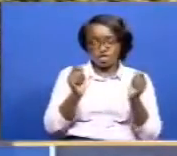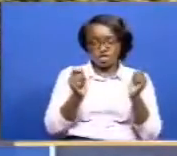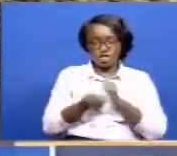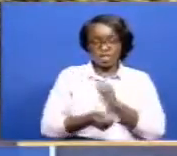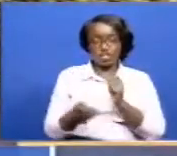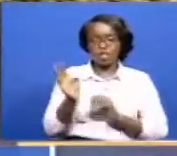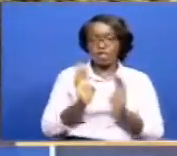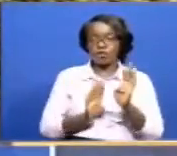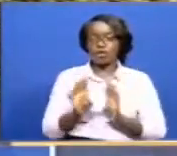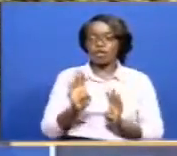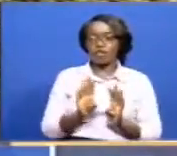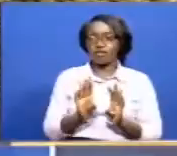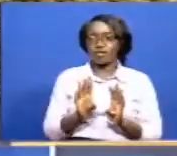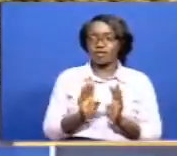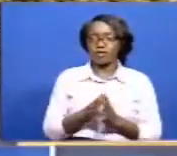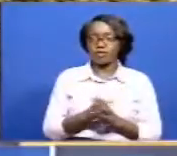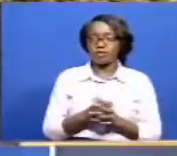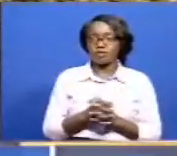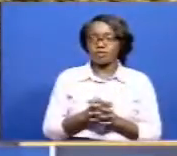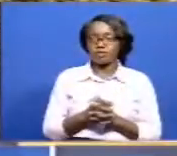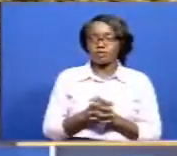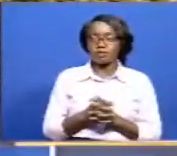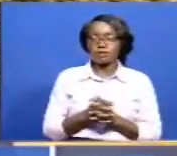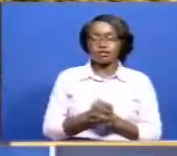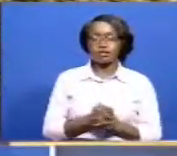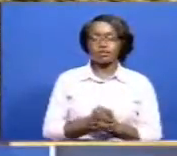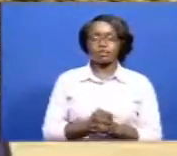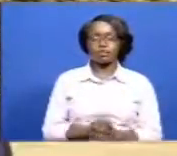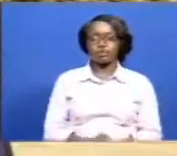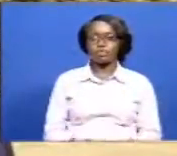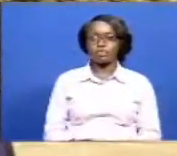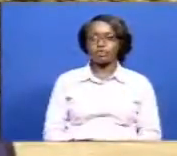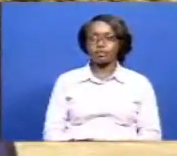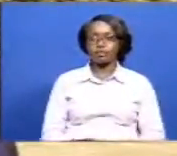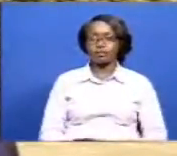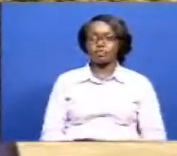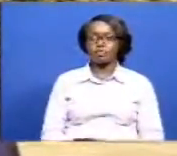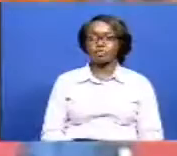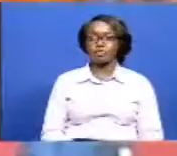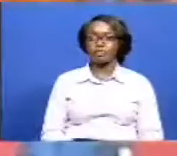to throw caution to the winds. Purity Museo, Channel One News, Nairobi.